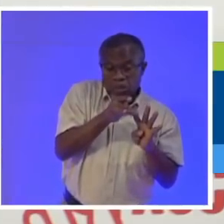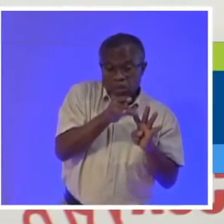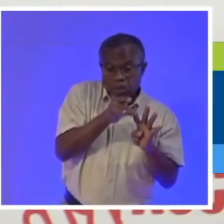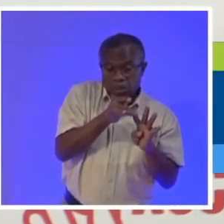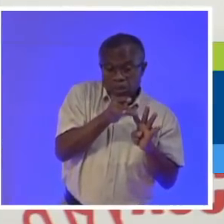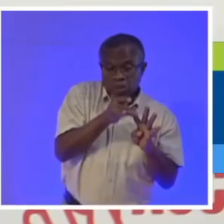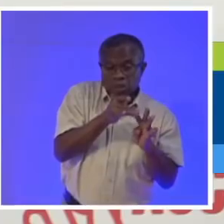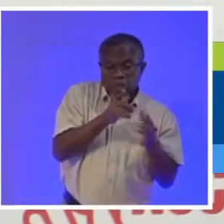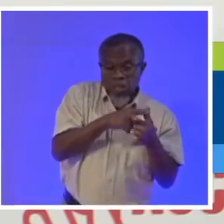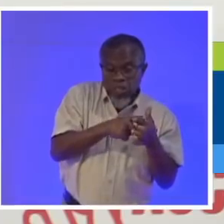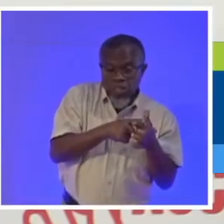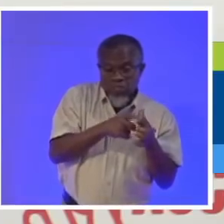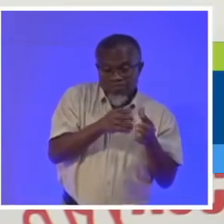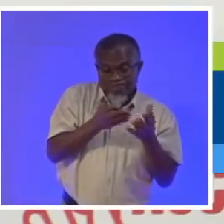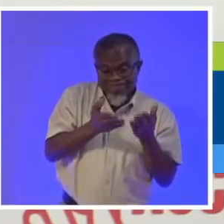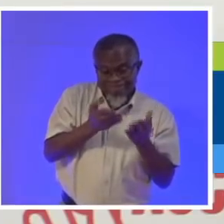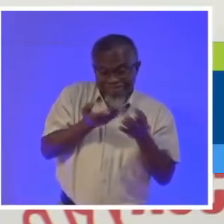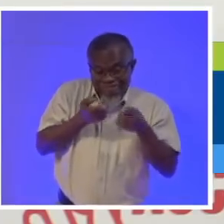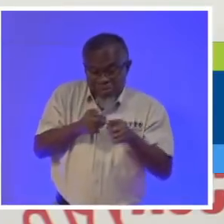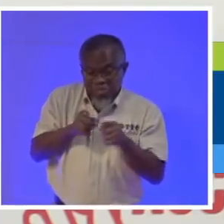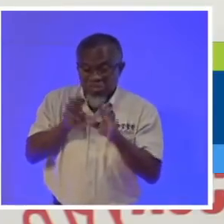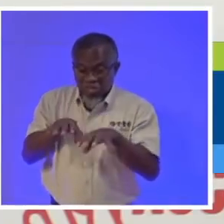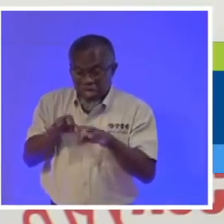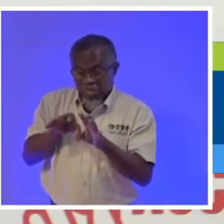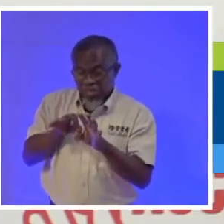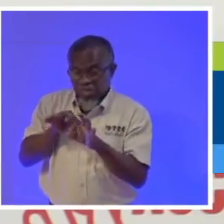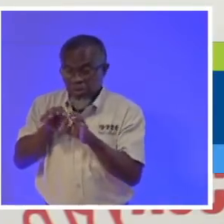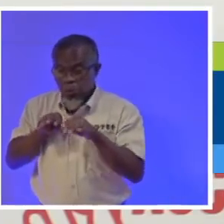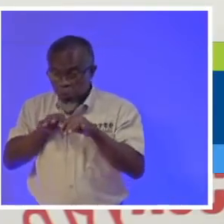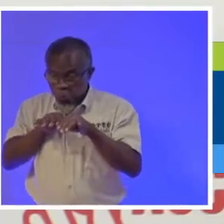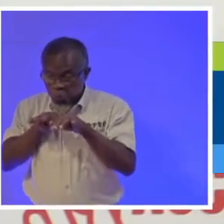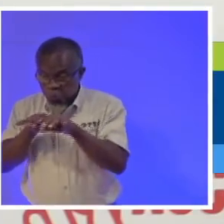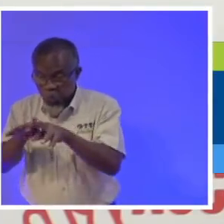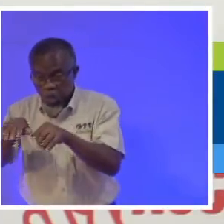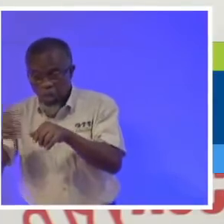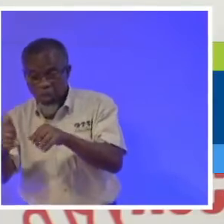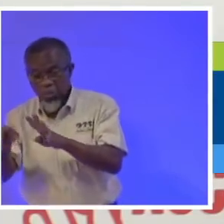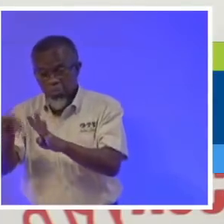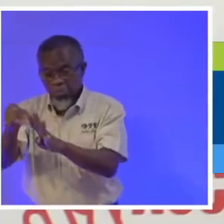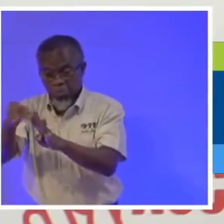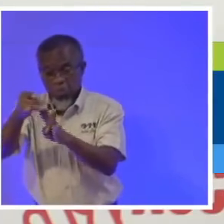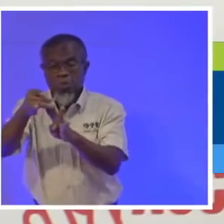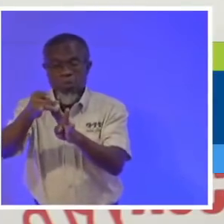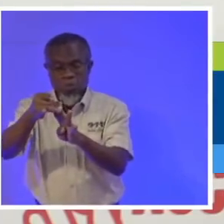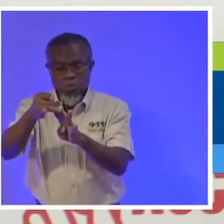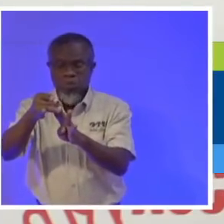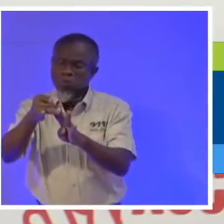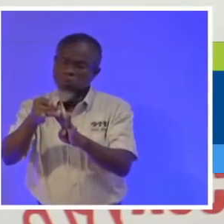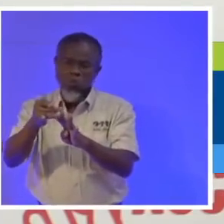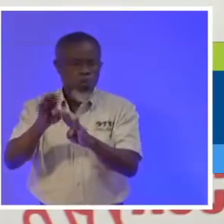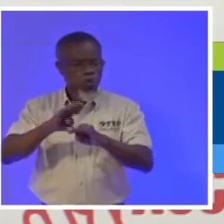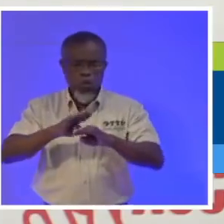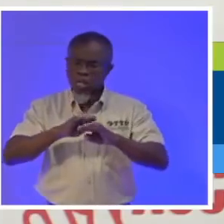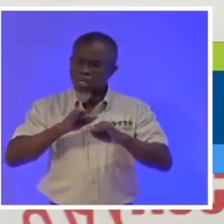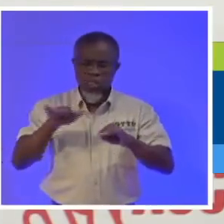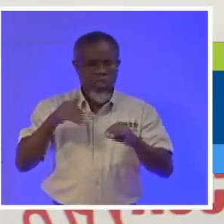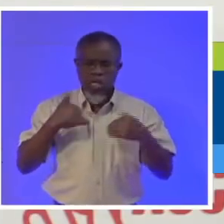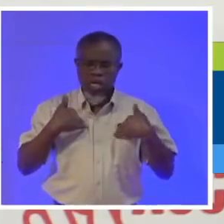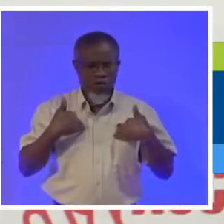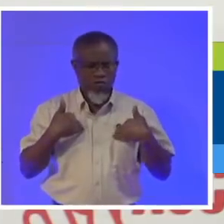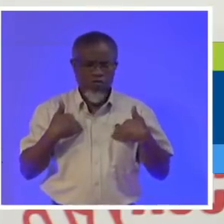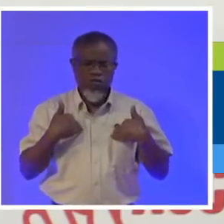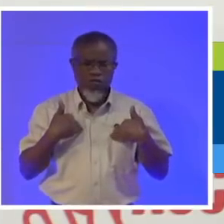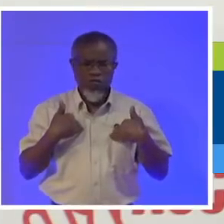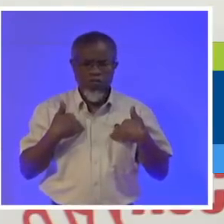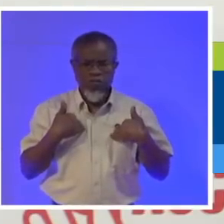become infectious, but initially your test may not show up as positive. So no, there hasn't been a shift for all the reasons that we have